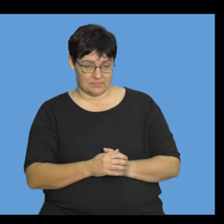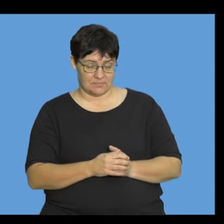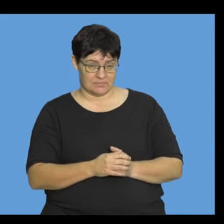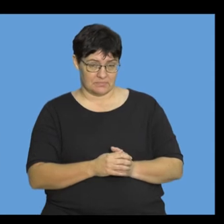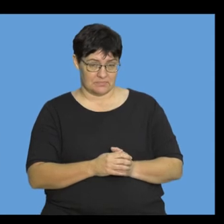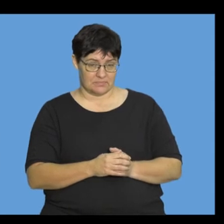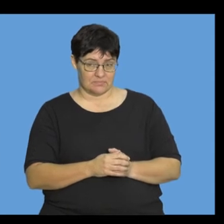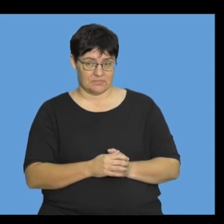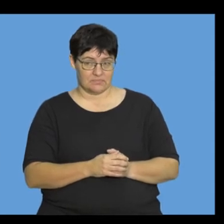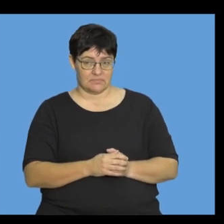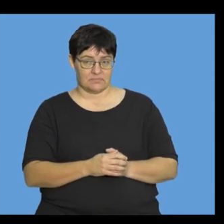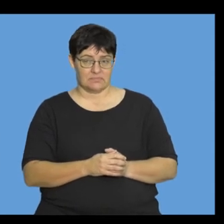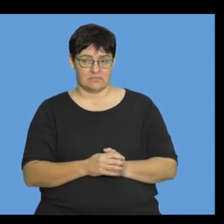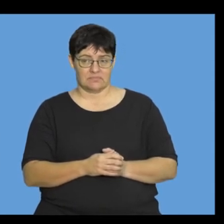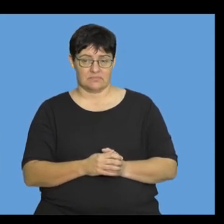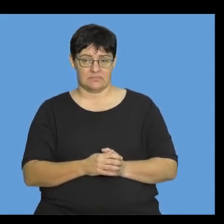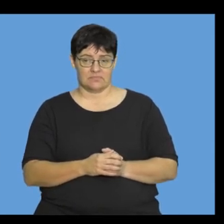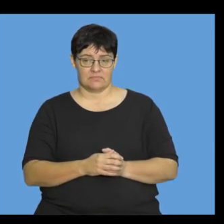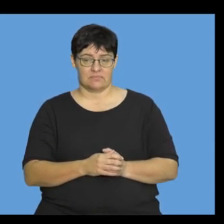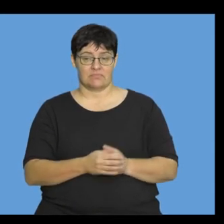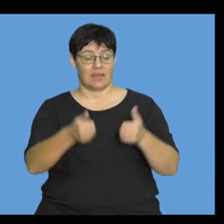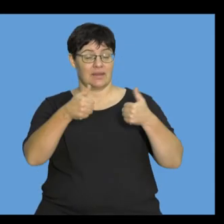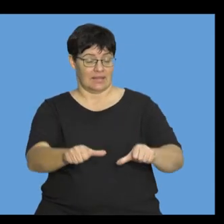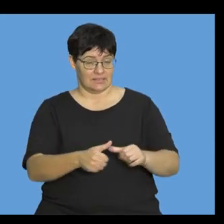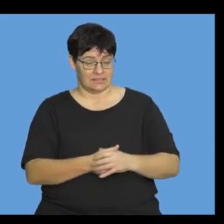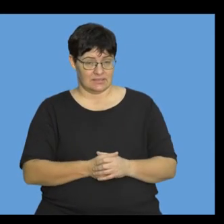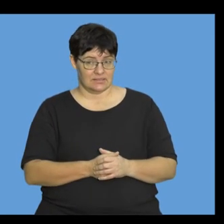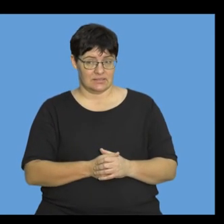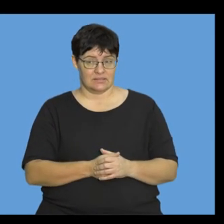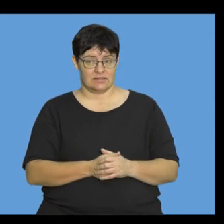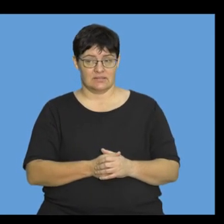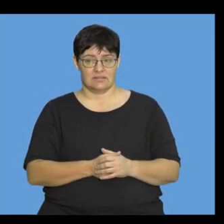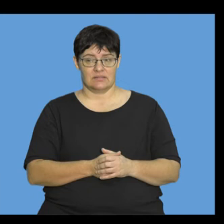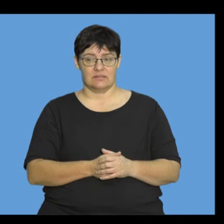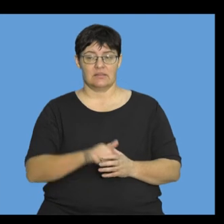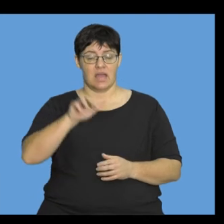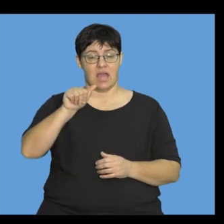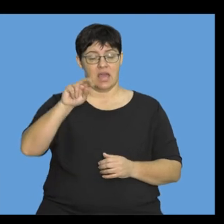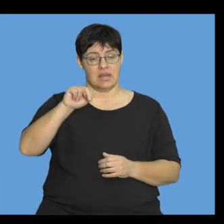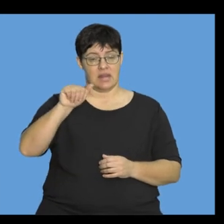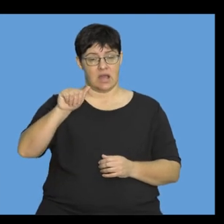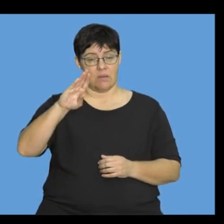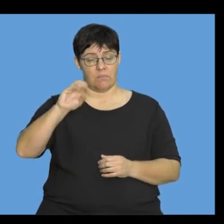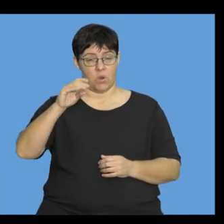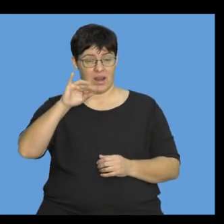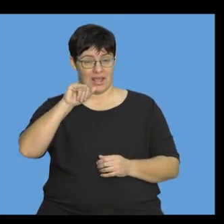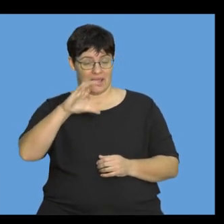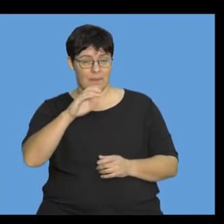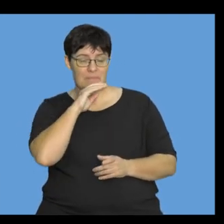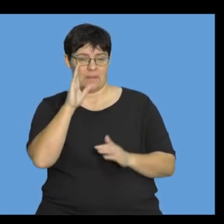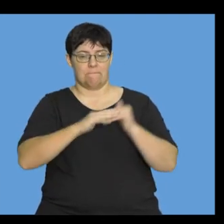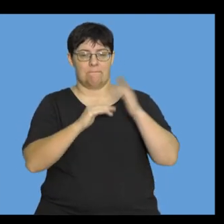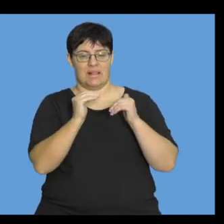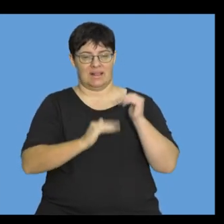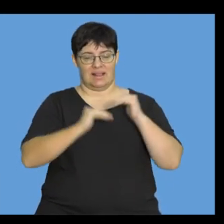that. Shape must stay. Right, the next one. Guys, anabolic means